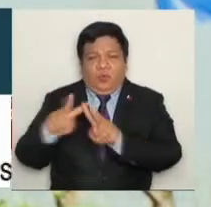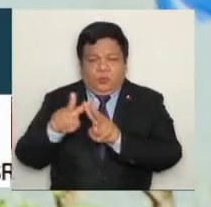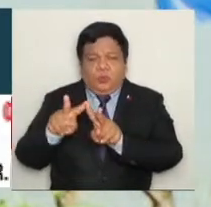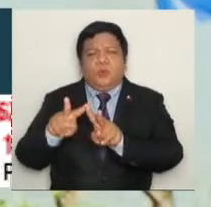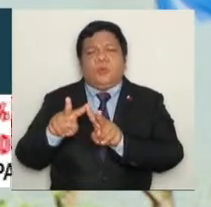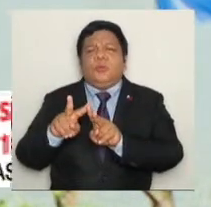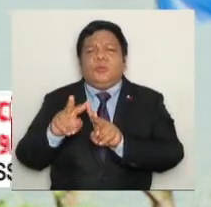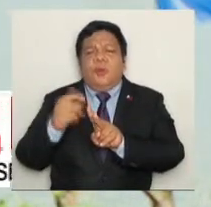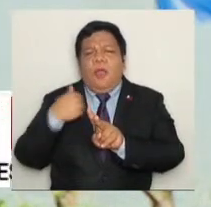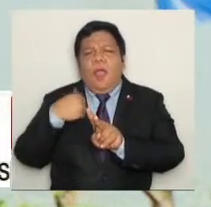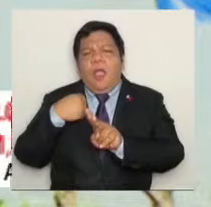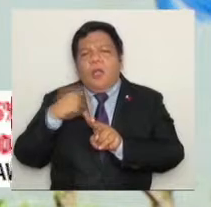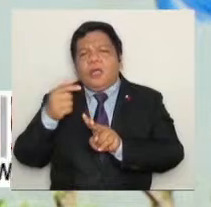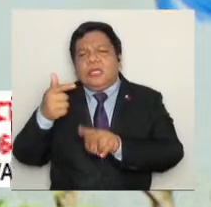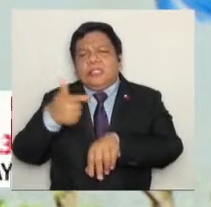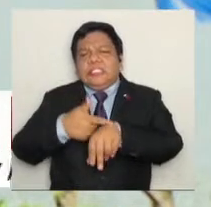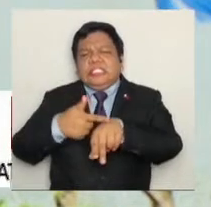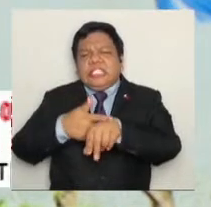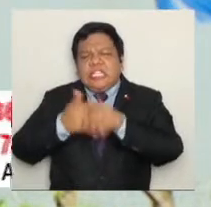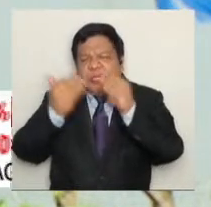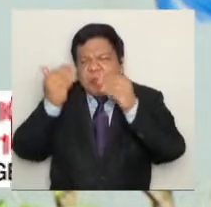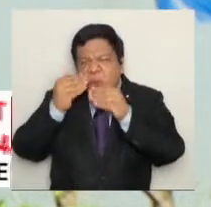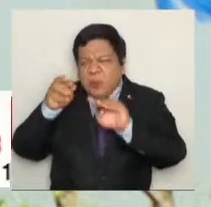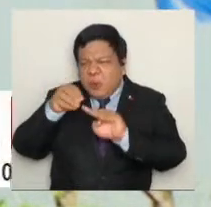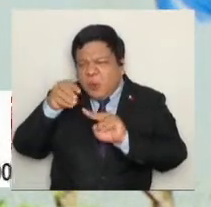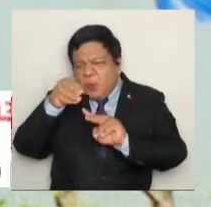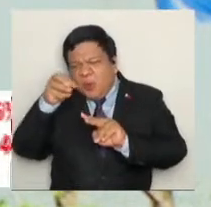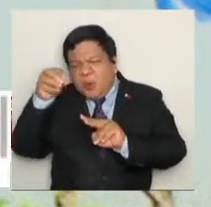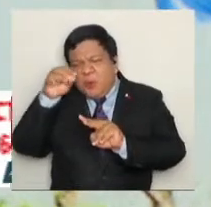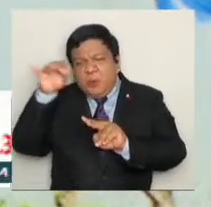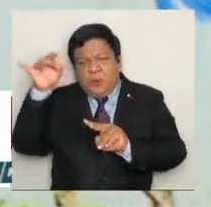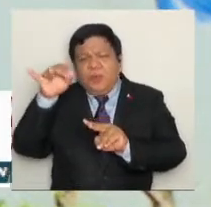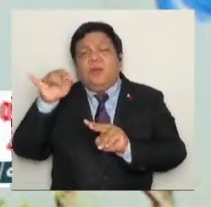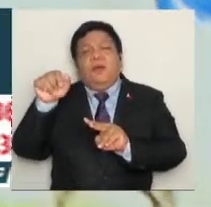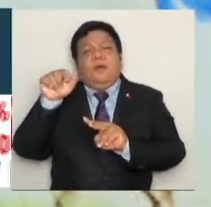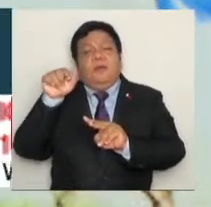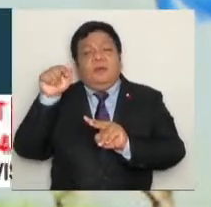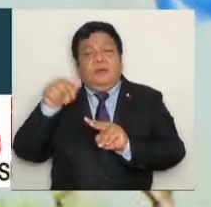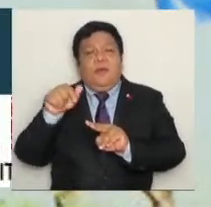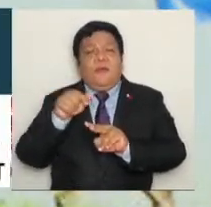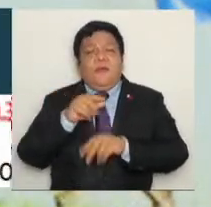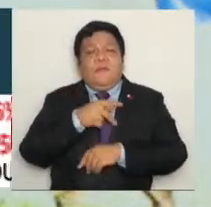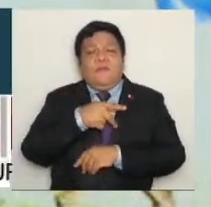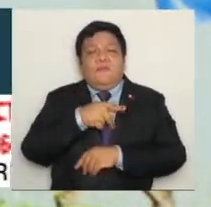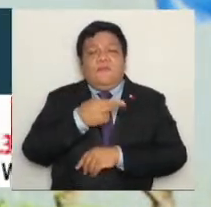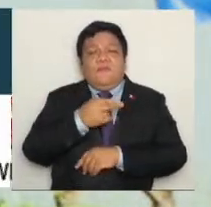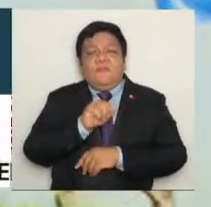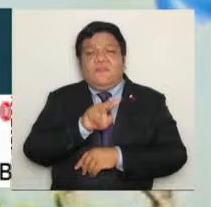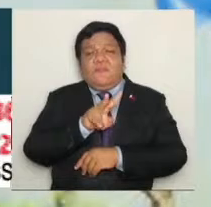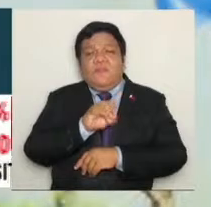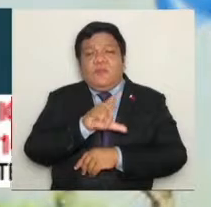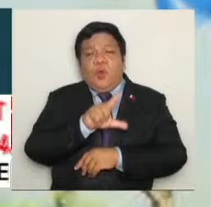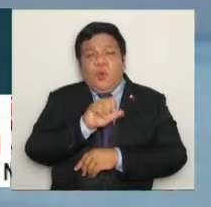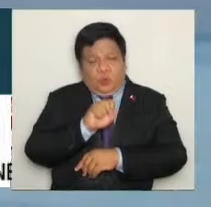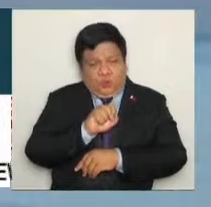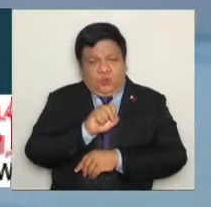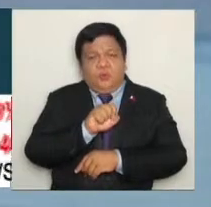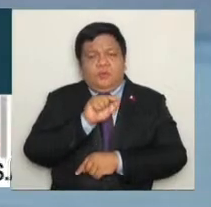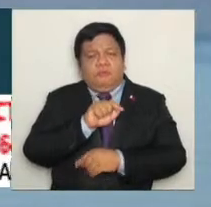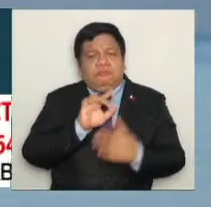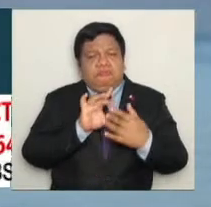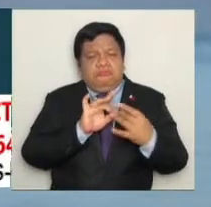gray plume from the volcano's main crater. According to the Philippine Institute of Volcanology and Seismology, or FIVOX,